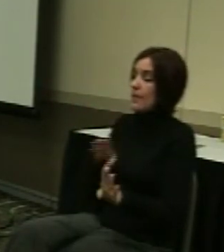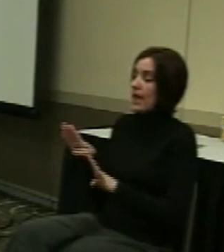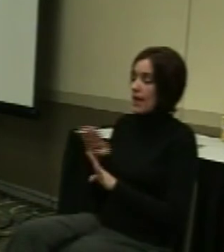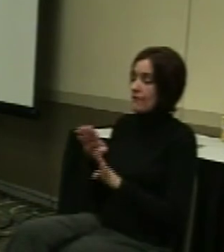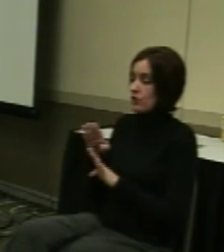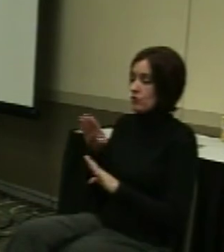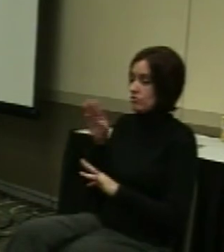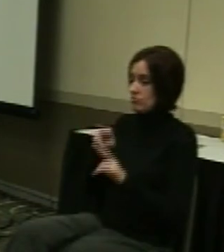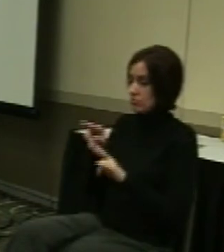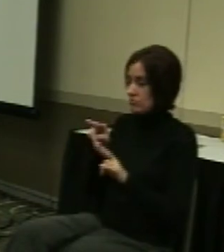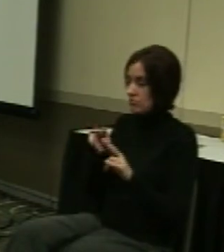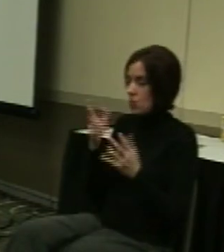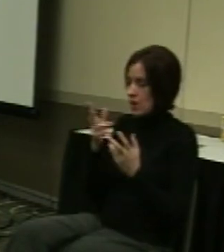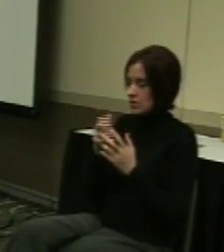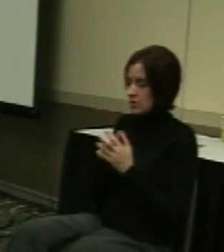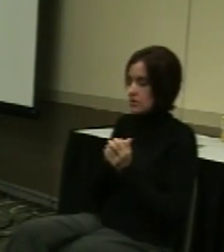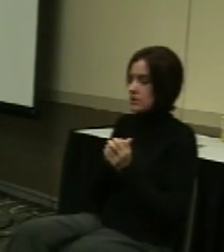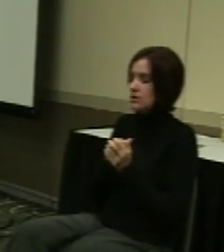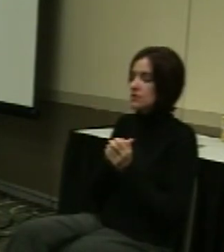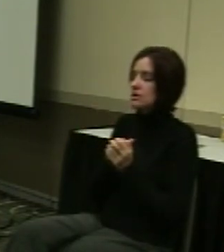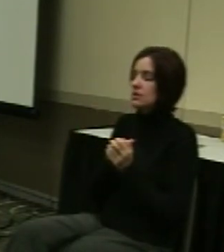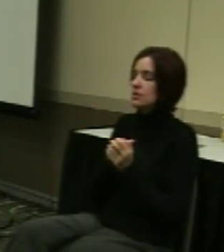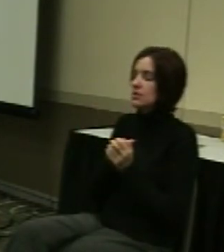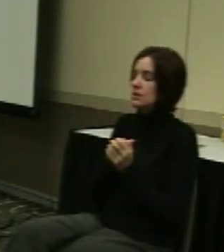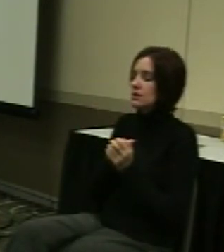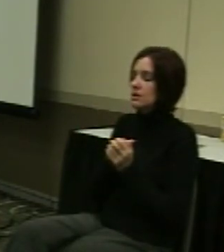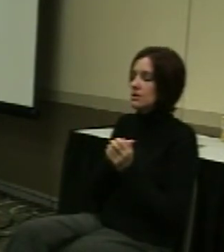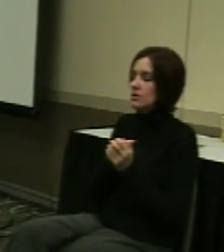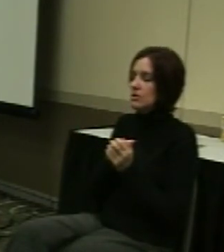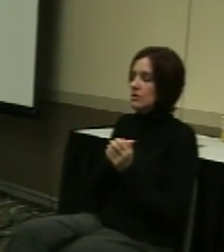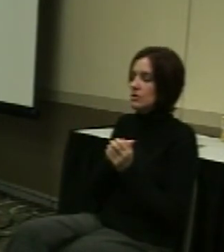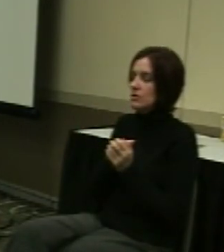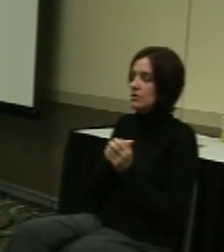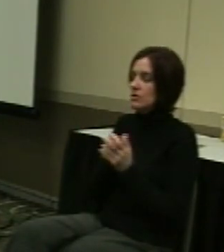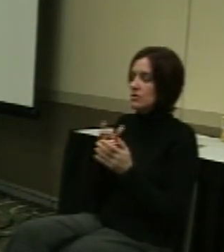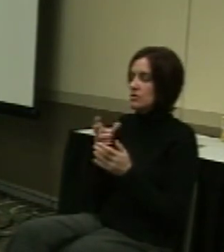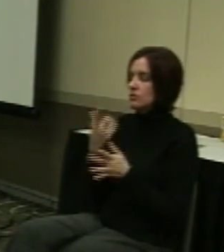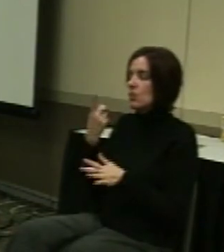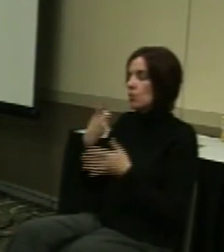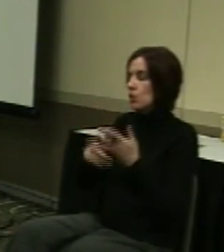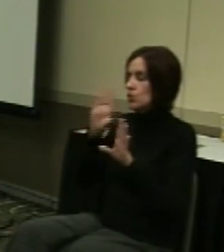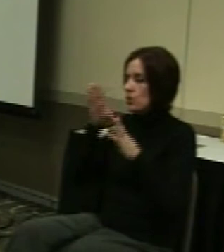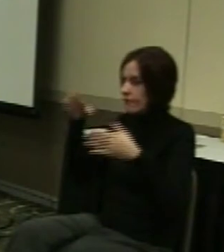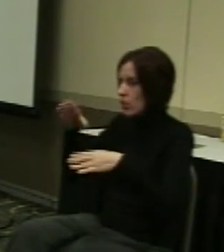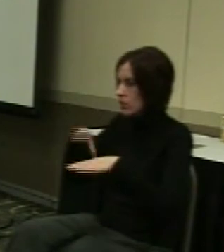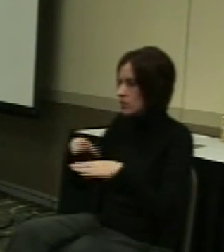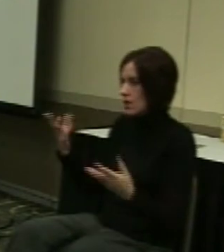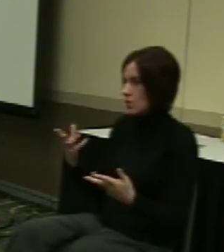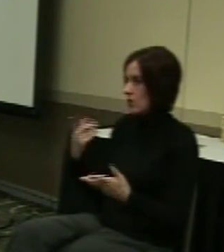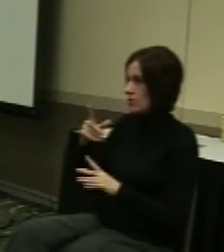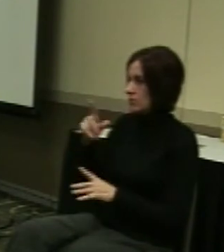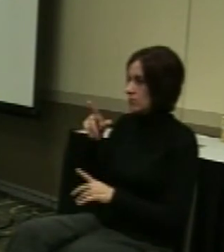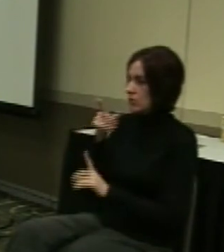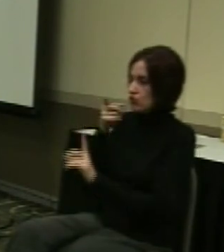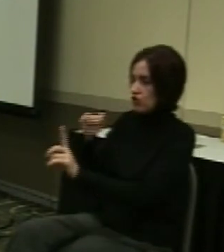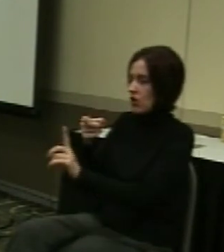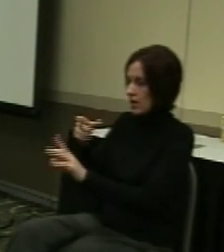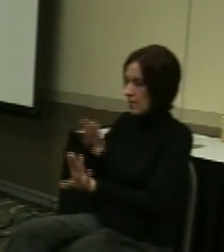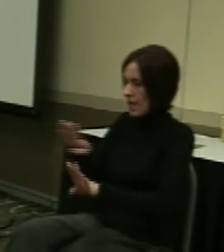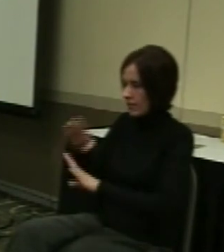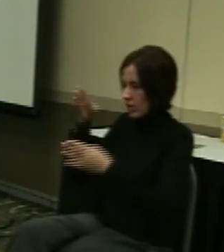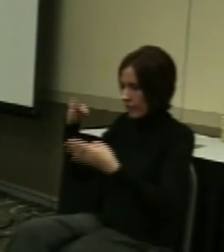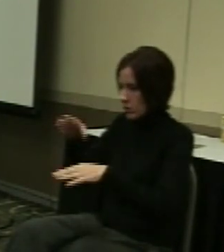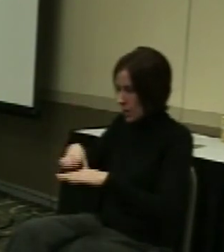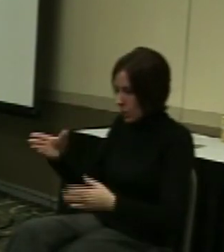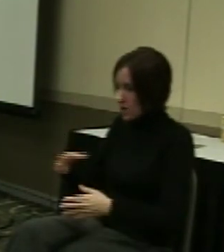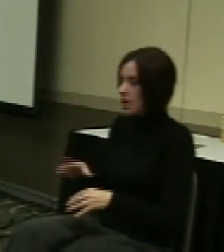at, what is it that is being focused on? What target behavior is being focused on, and then what